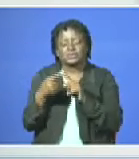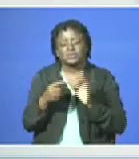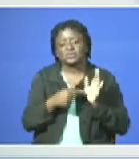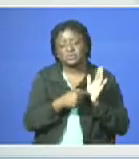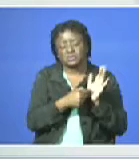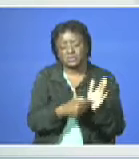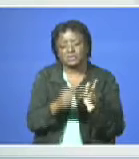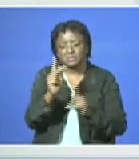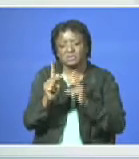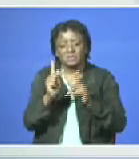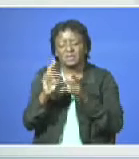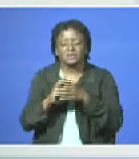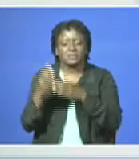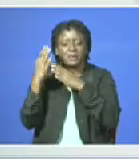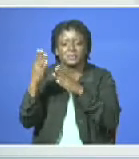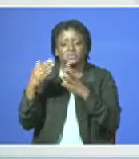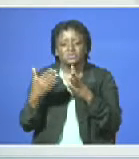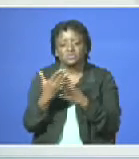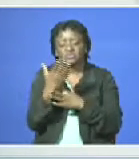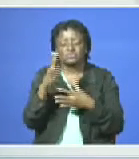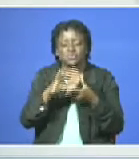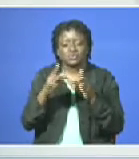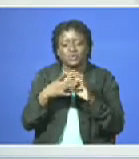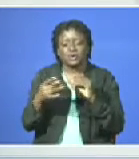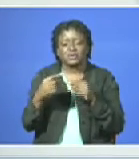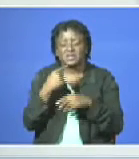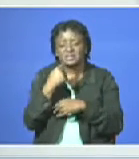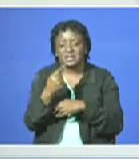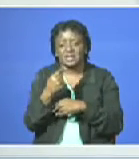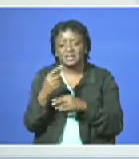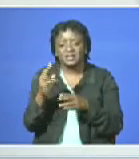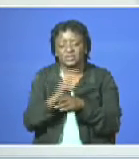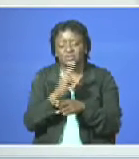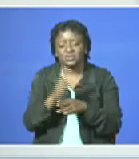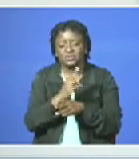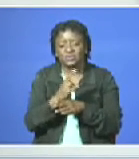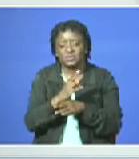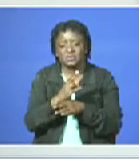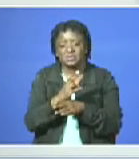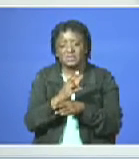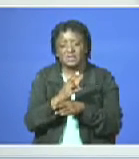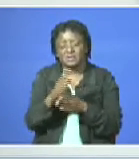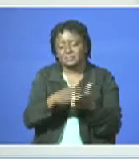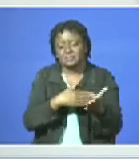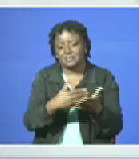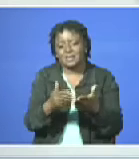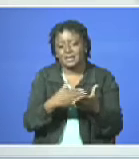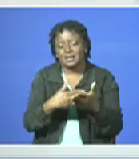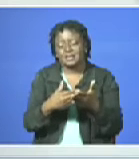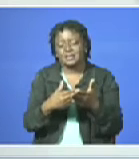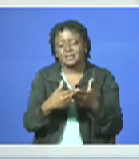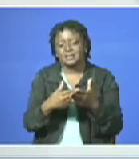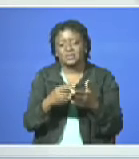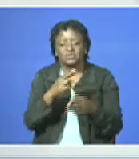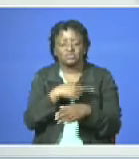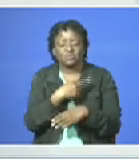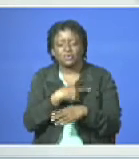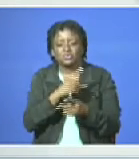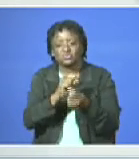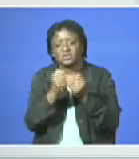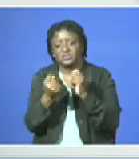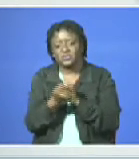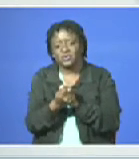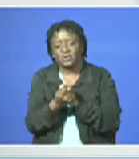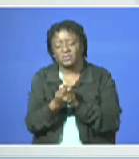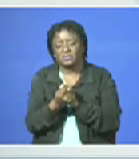through innovative storytelling. Using acrylic on canvas, Rowell transformed his blank space into a bold and beautiful